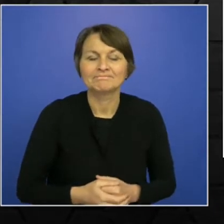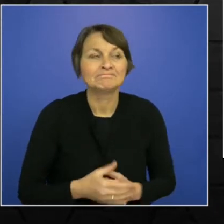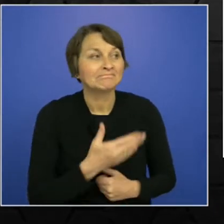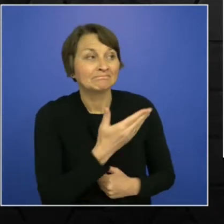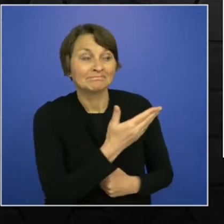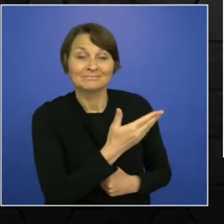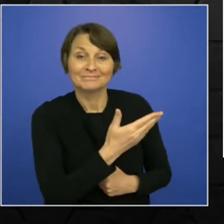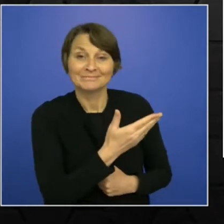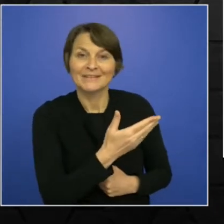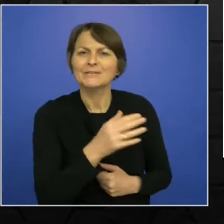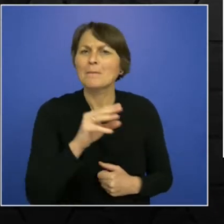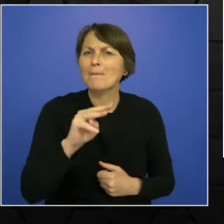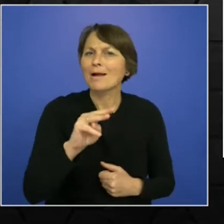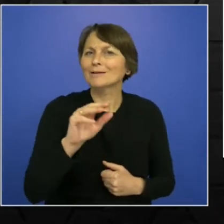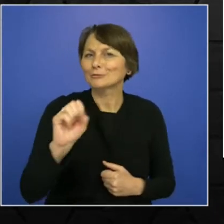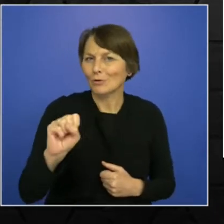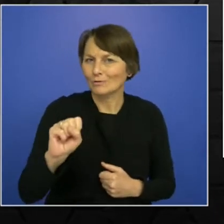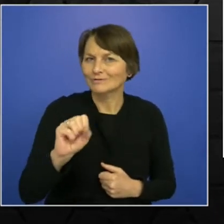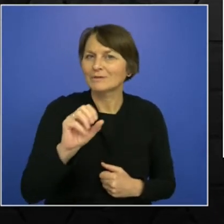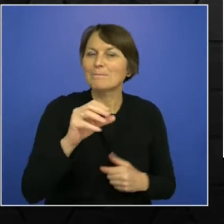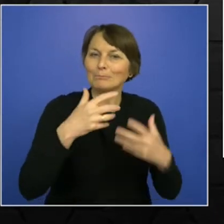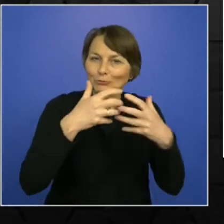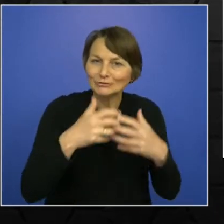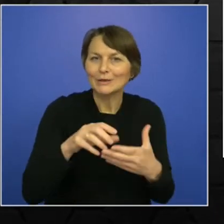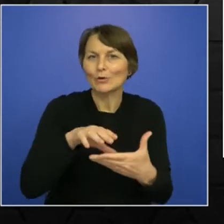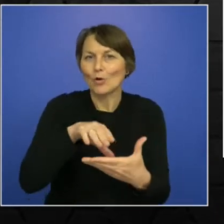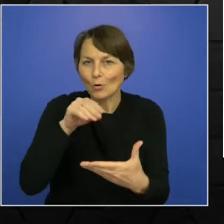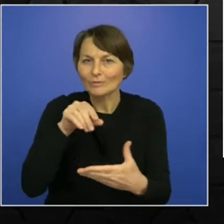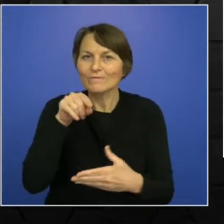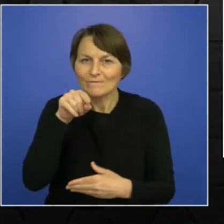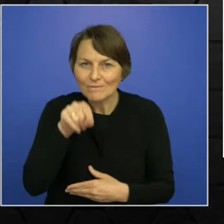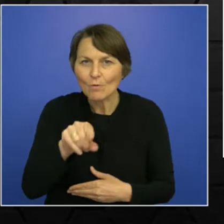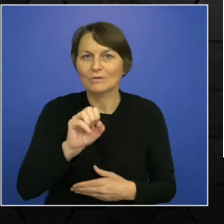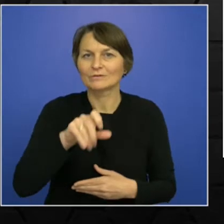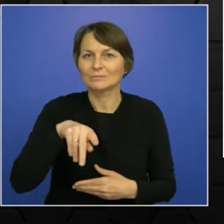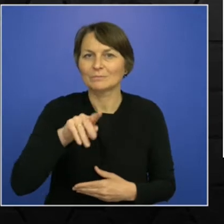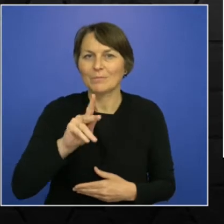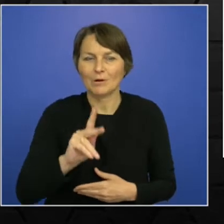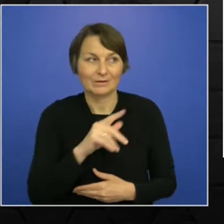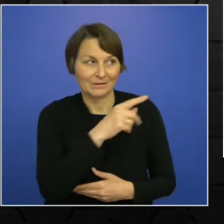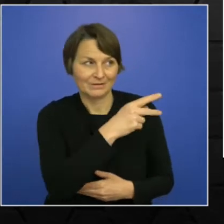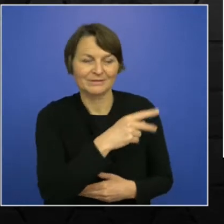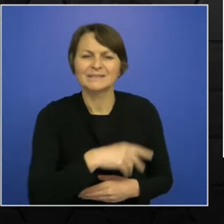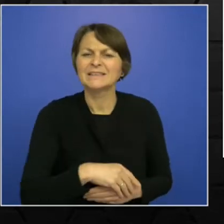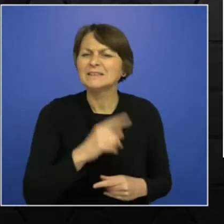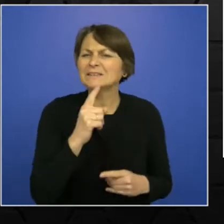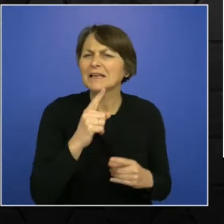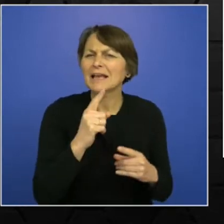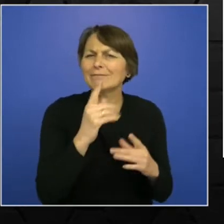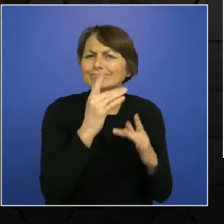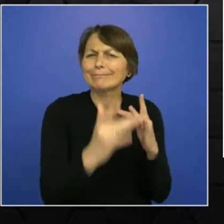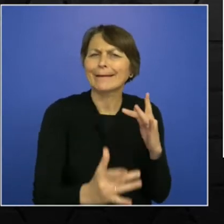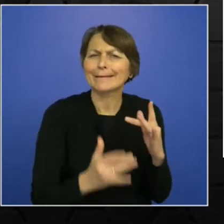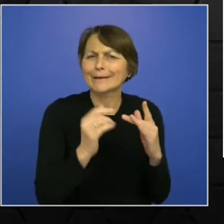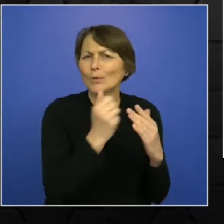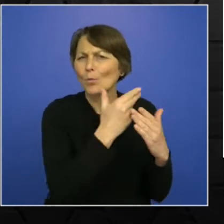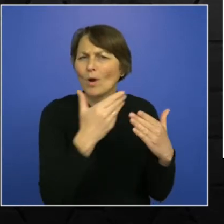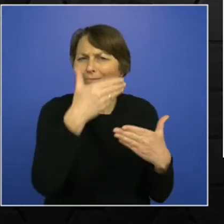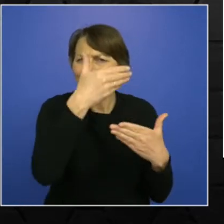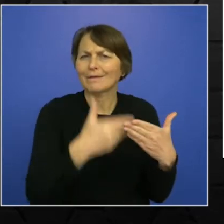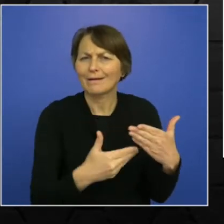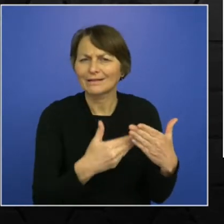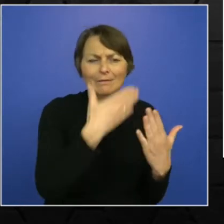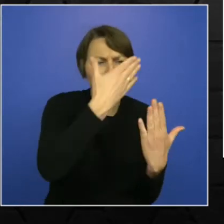Machine Learning for Spark. And it is, if you look at the documentation right on the website, it is defined as a fault tolerant,